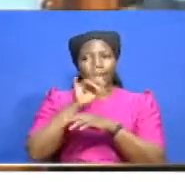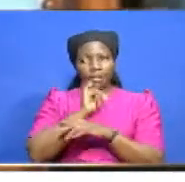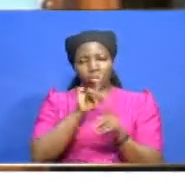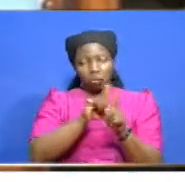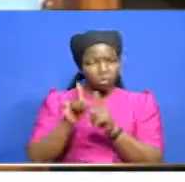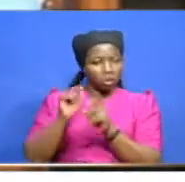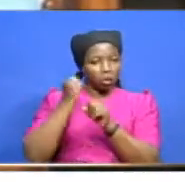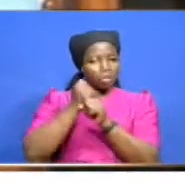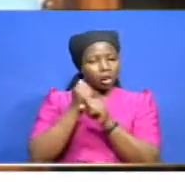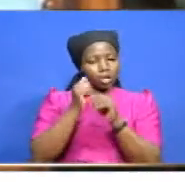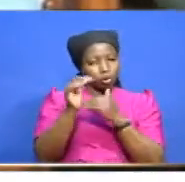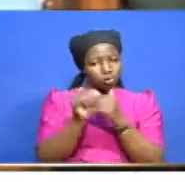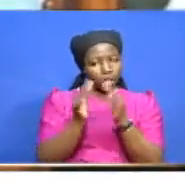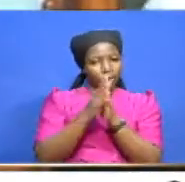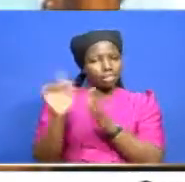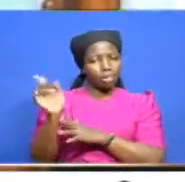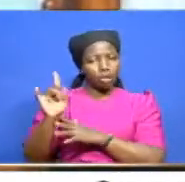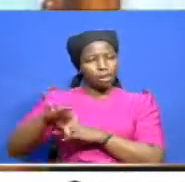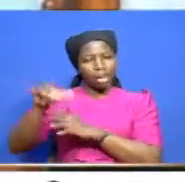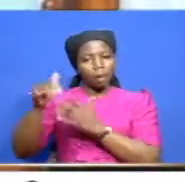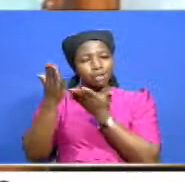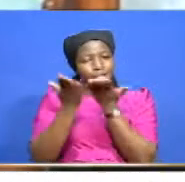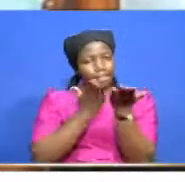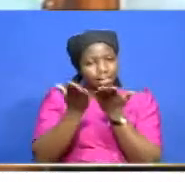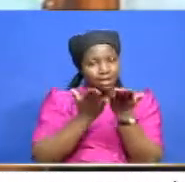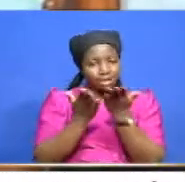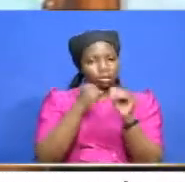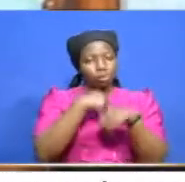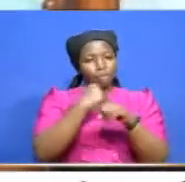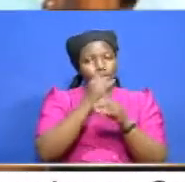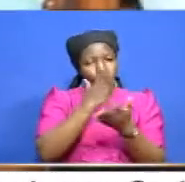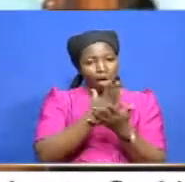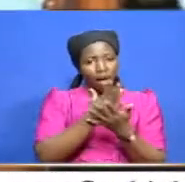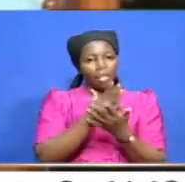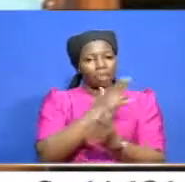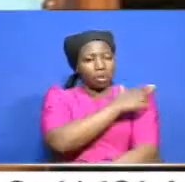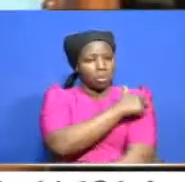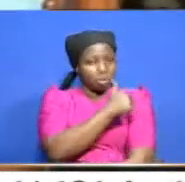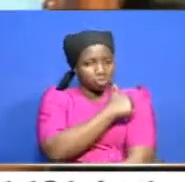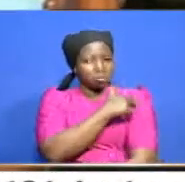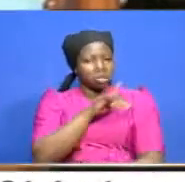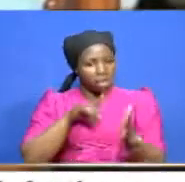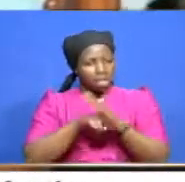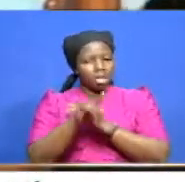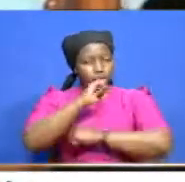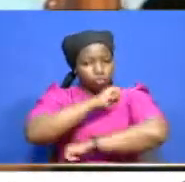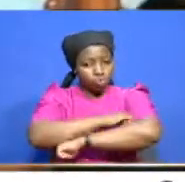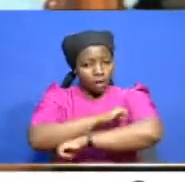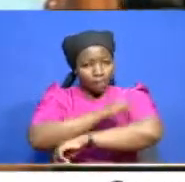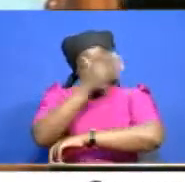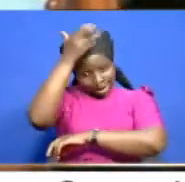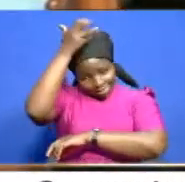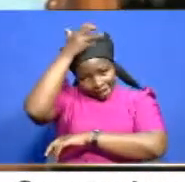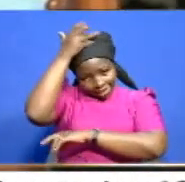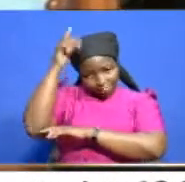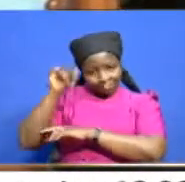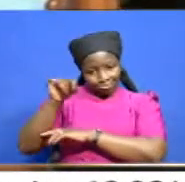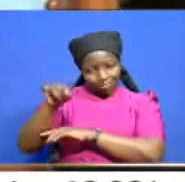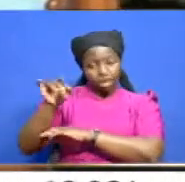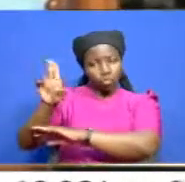with Nairobi Metropolitan Services to ensure that a facility in the School of Nursing is immediately put